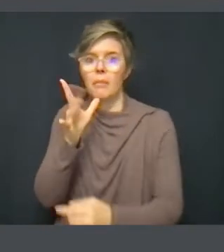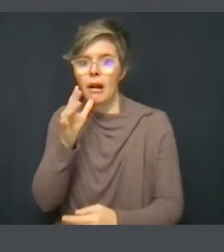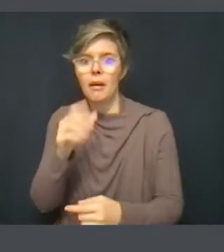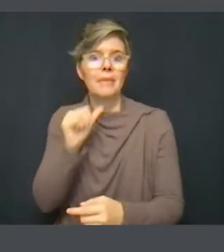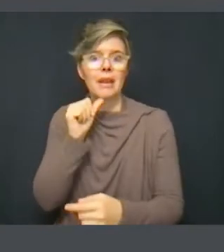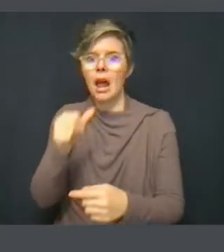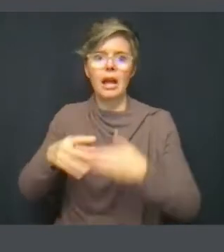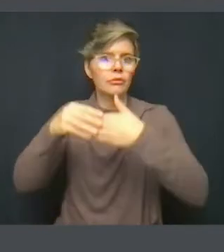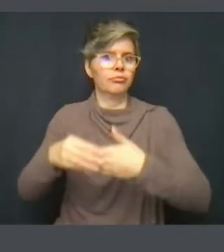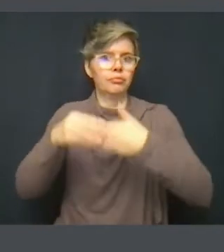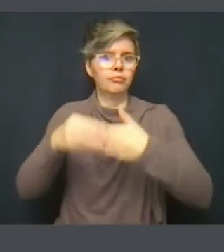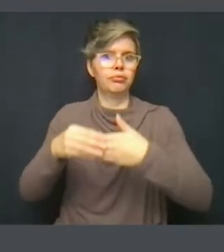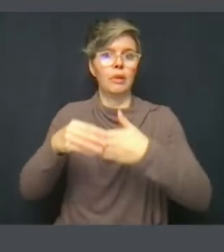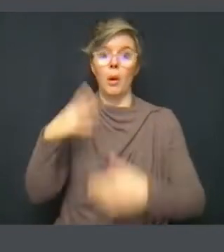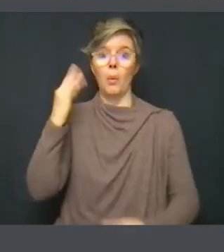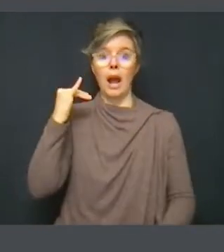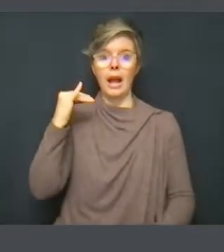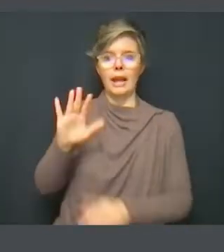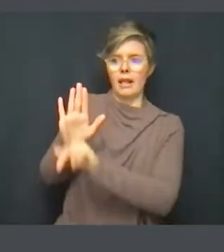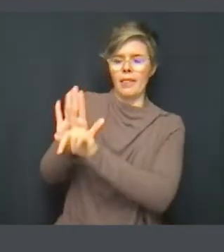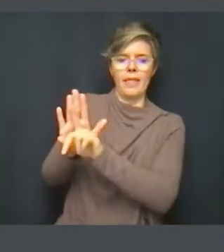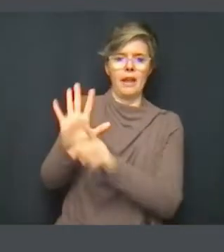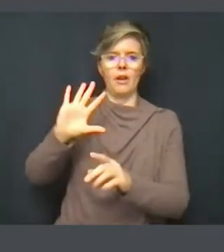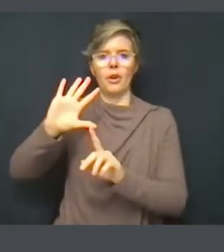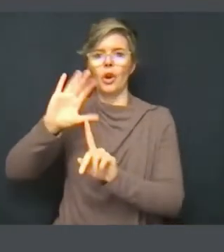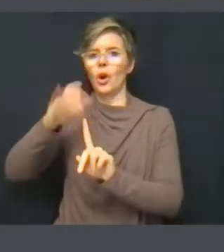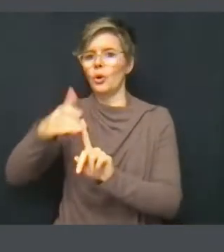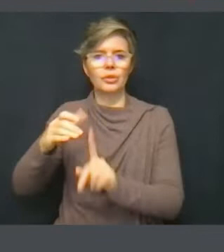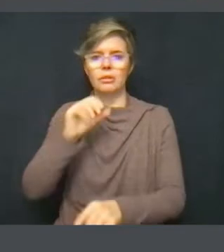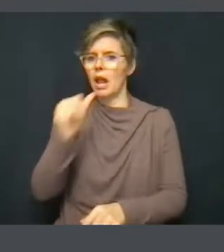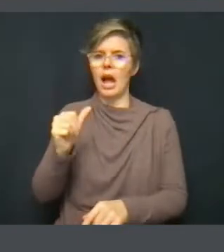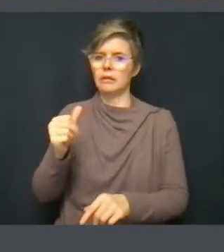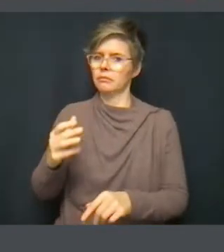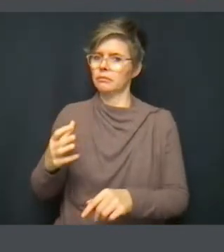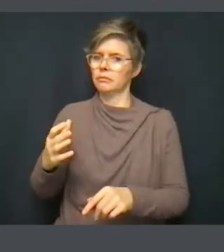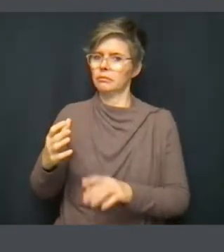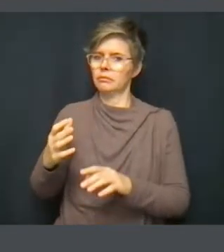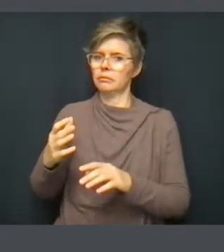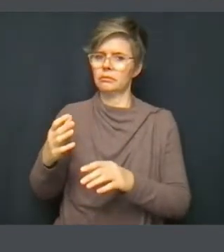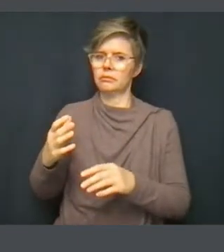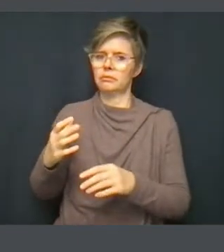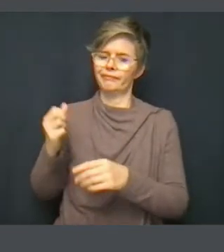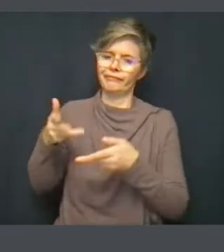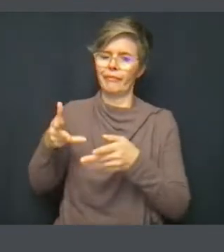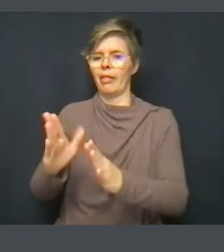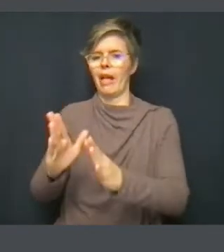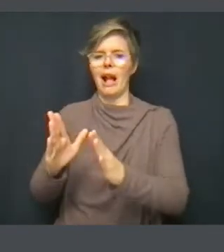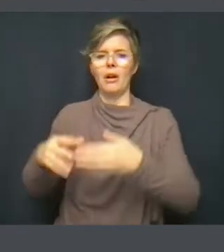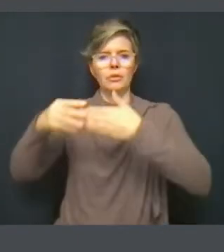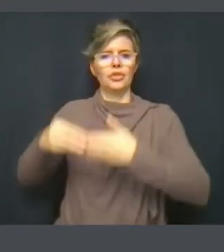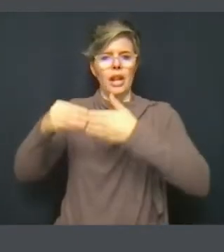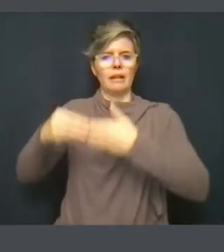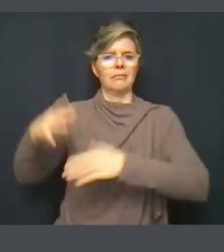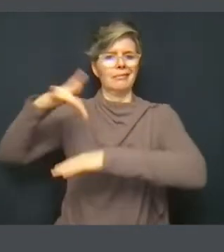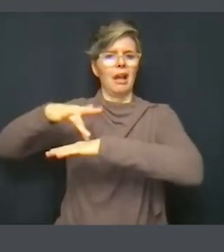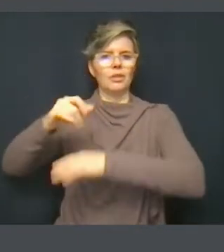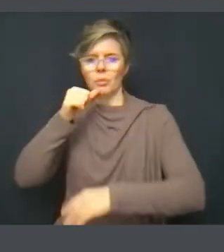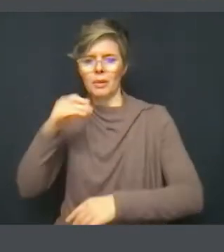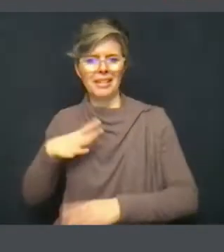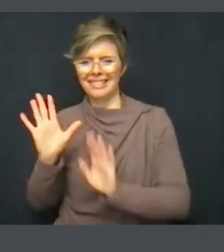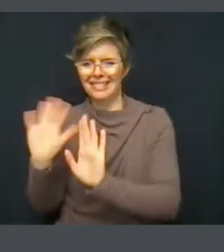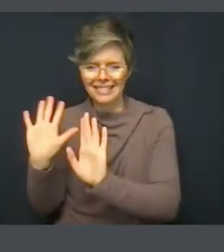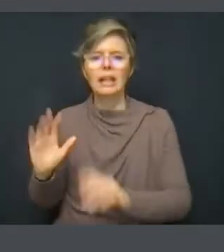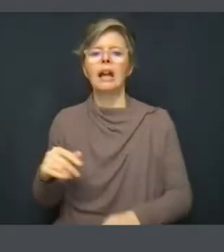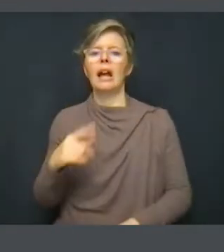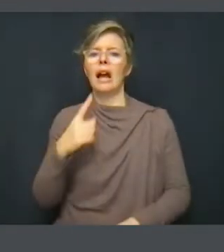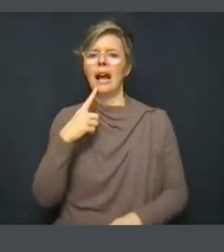kind of respect that piece. And when I went in there, I said hi to the dad. I said hi to the mom, but I didn't